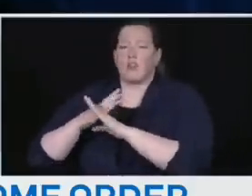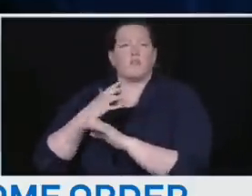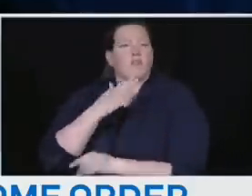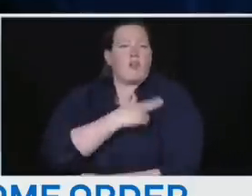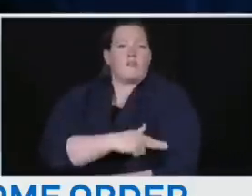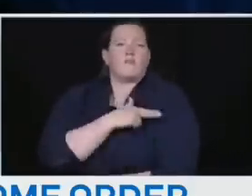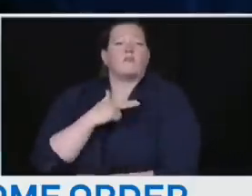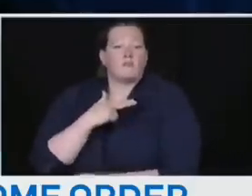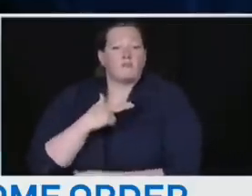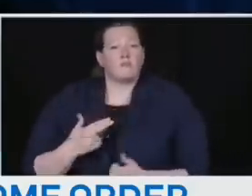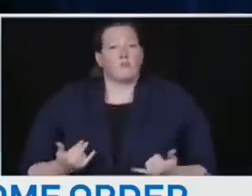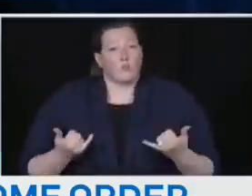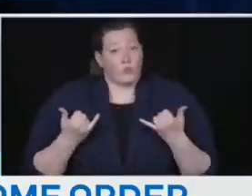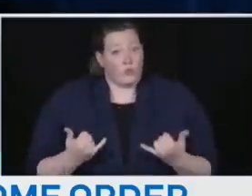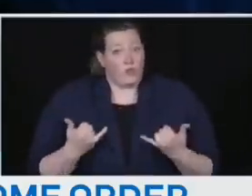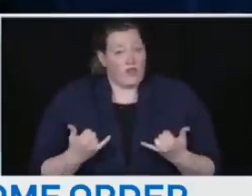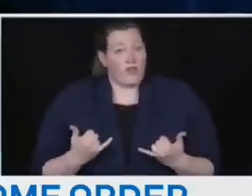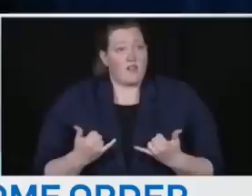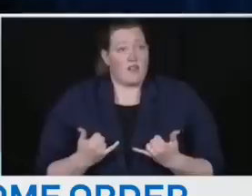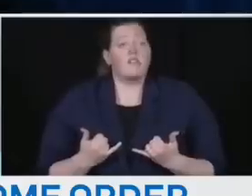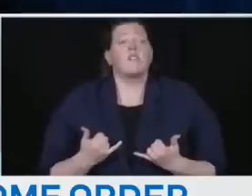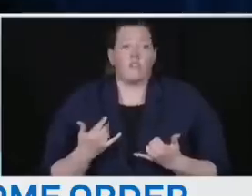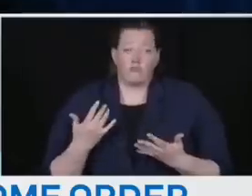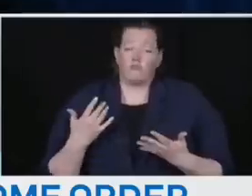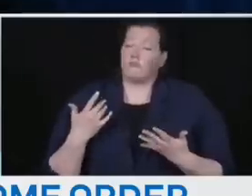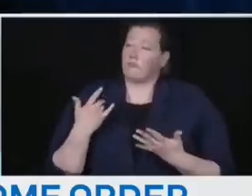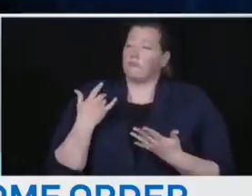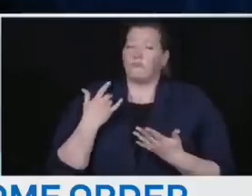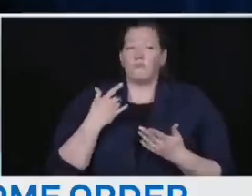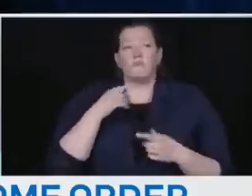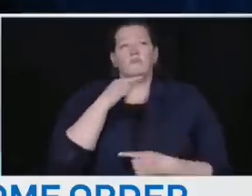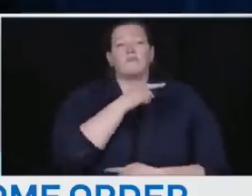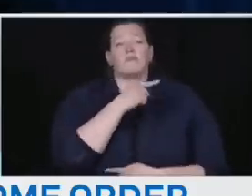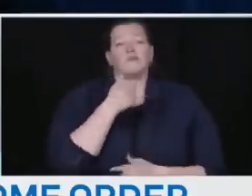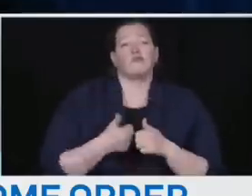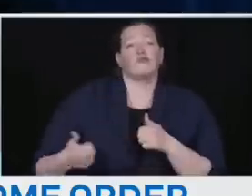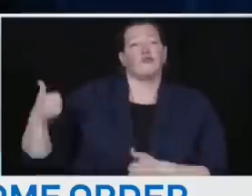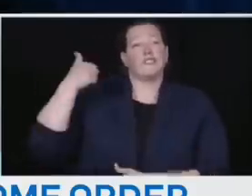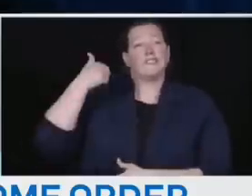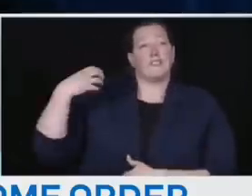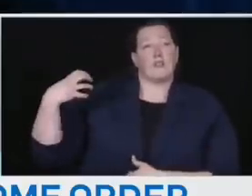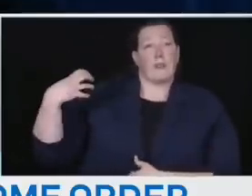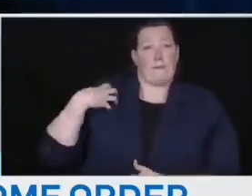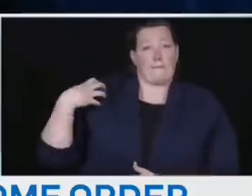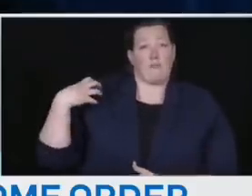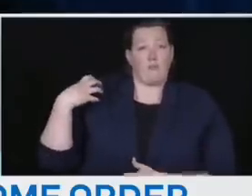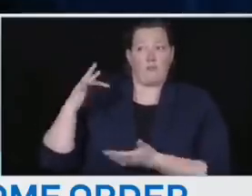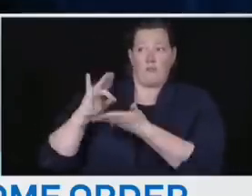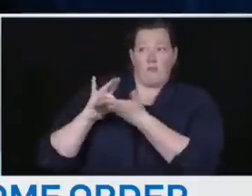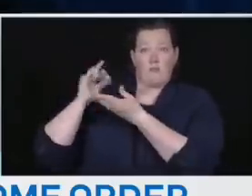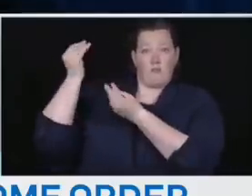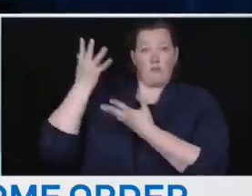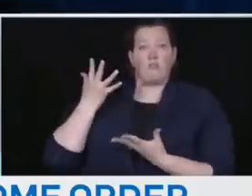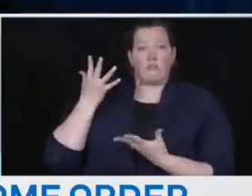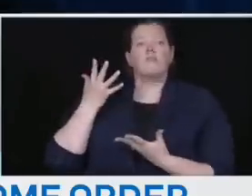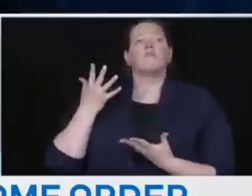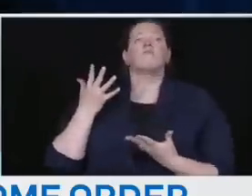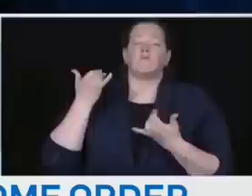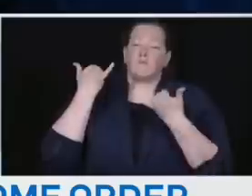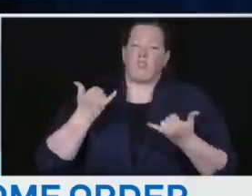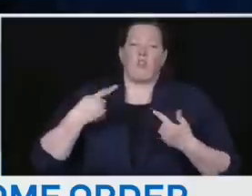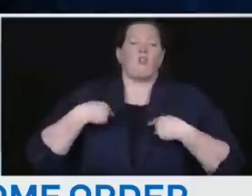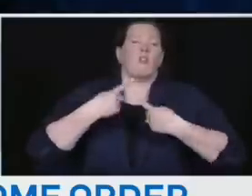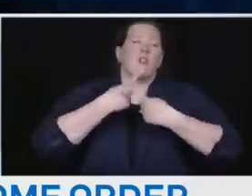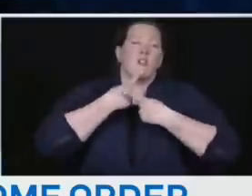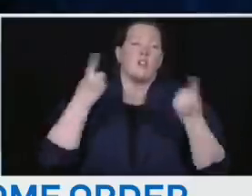folks, please, unless it's for an essential reason, please stay home. Because